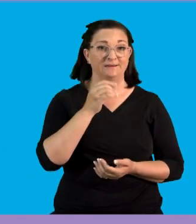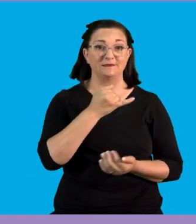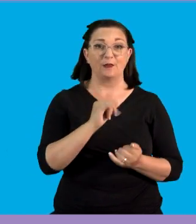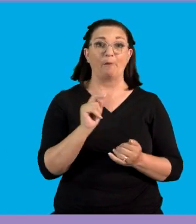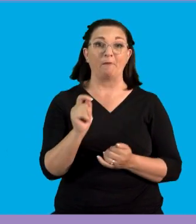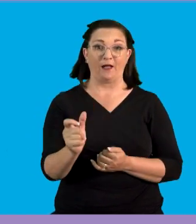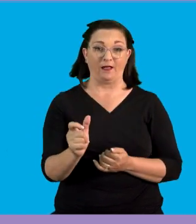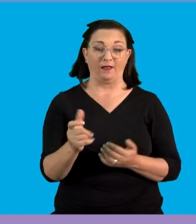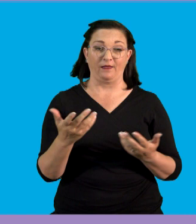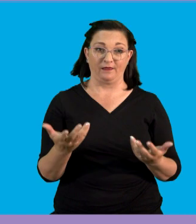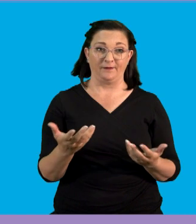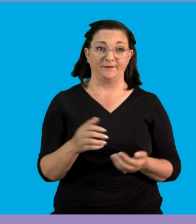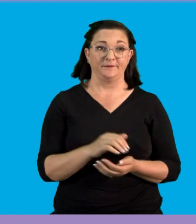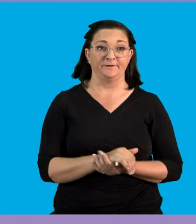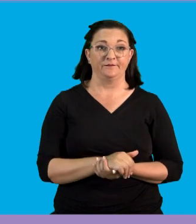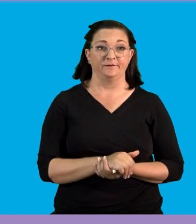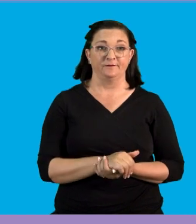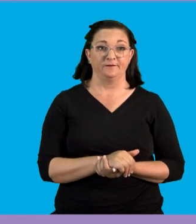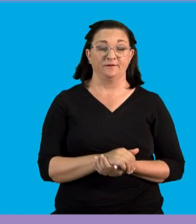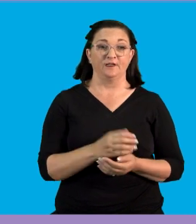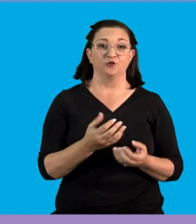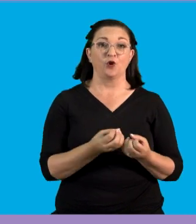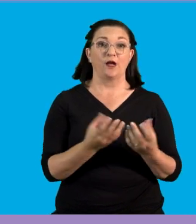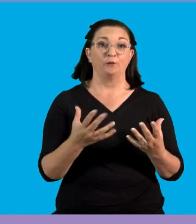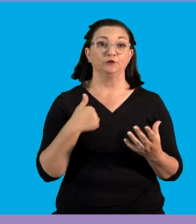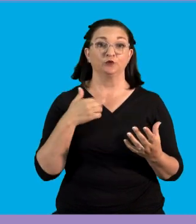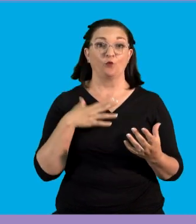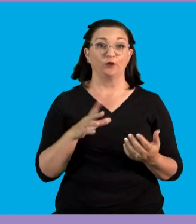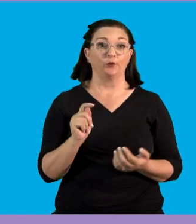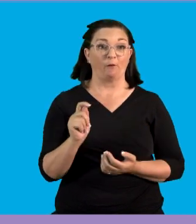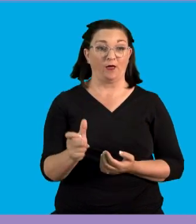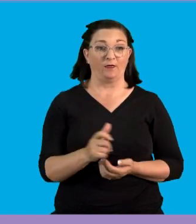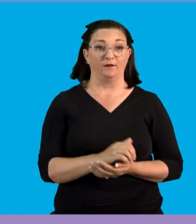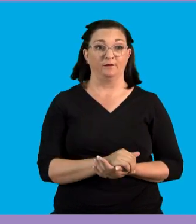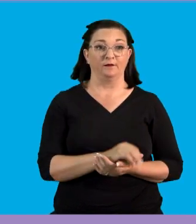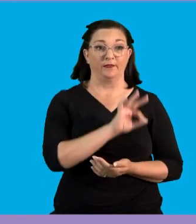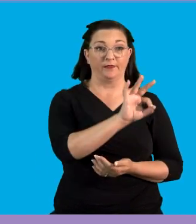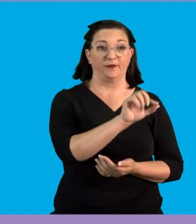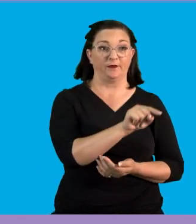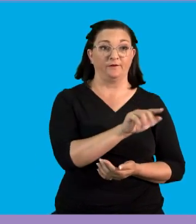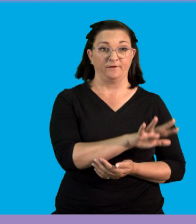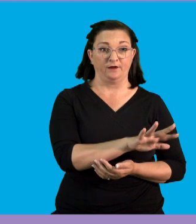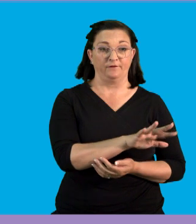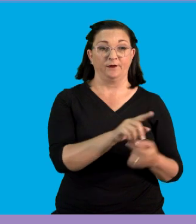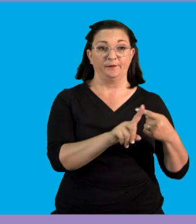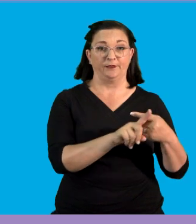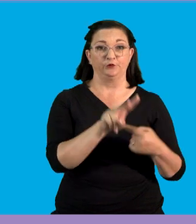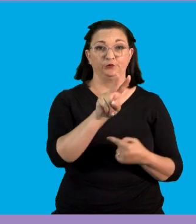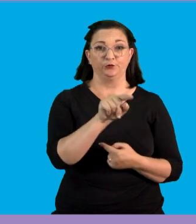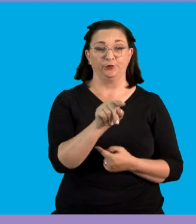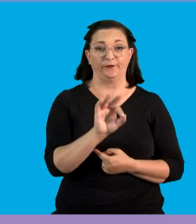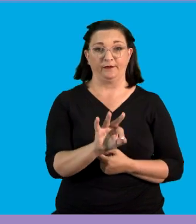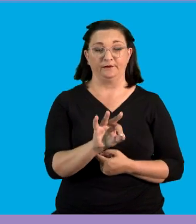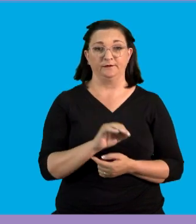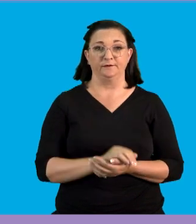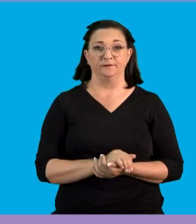buy it. So we need to find out how much pizza they are going to buy. We have 3/5 plus 2/3.